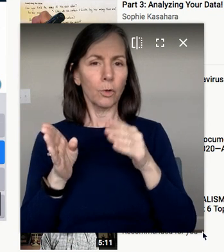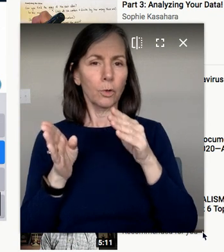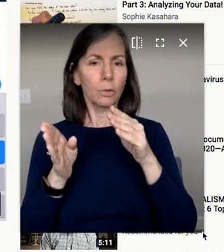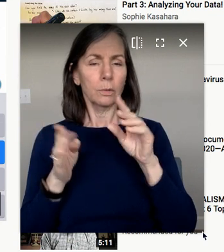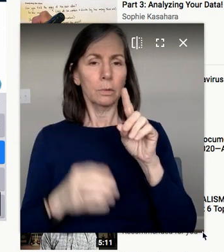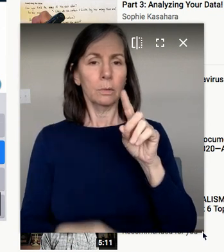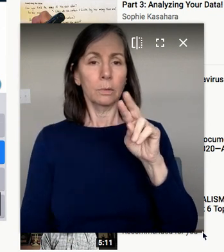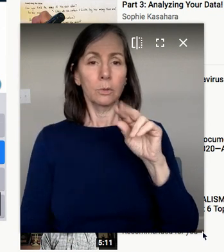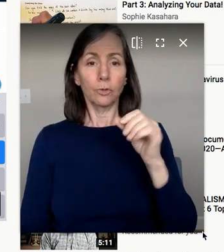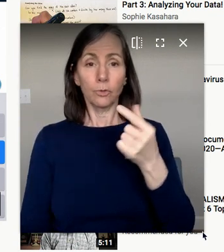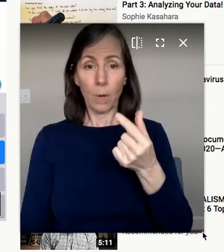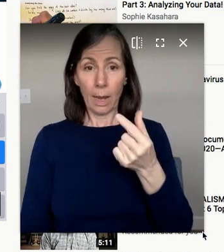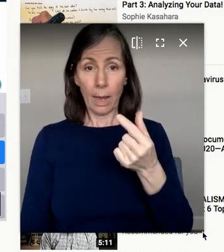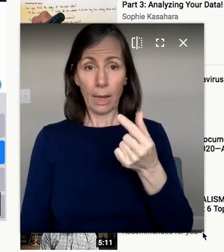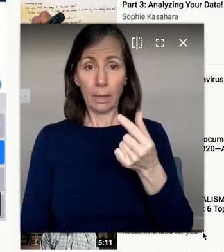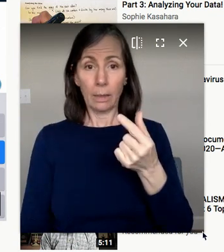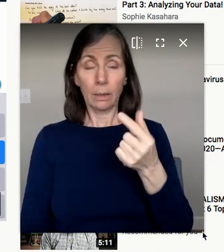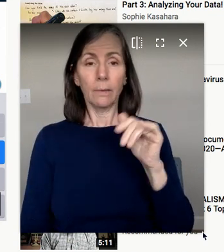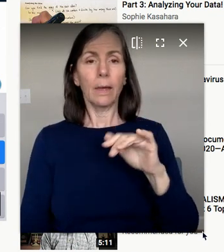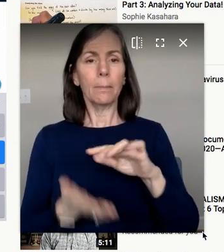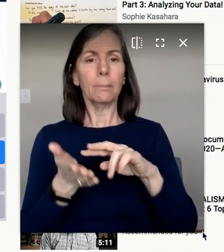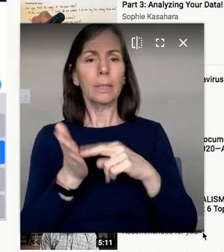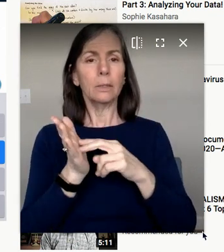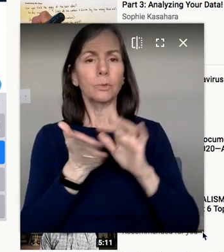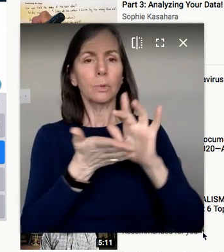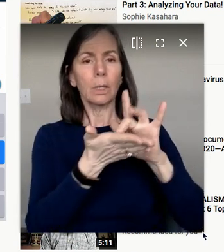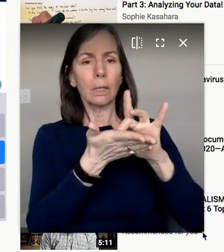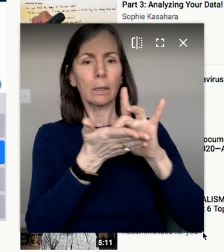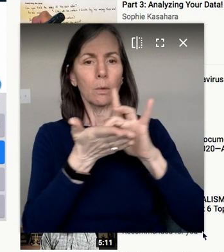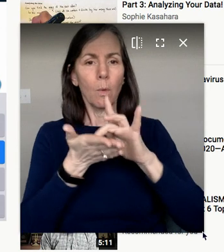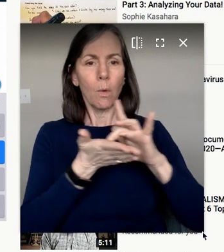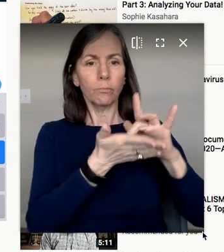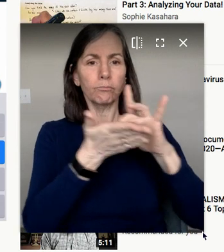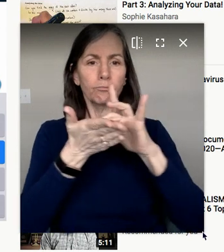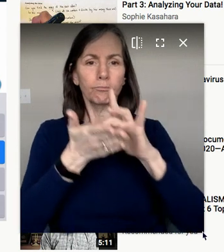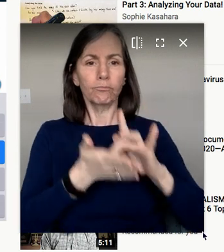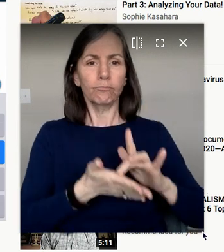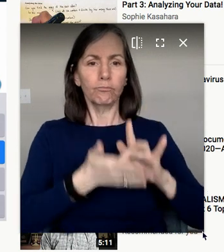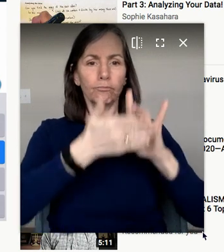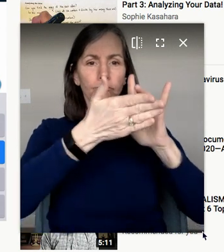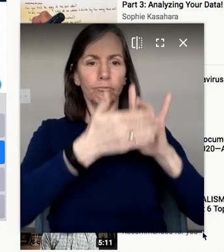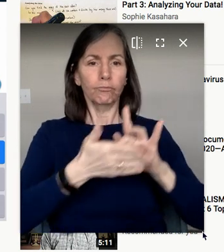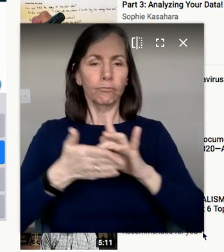you click and hold something and move it up or down.